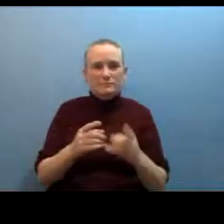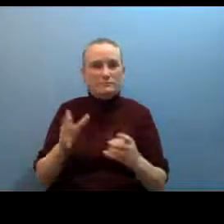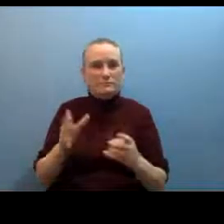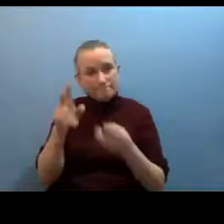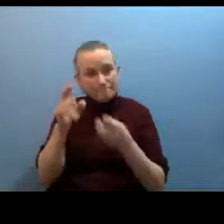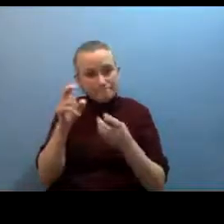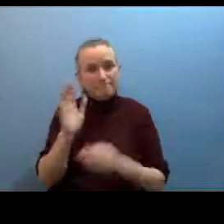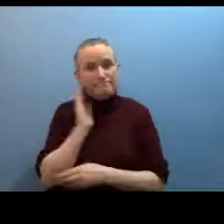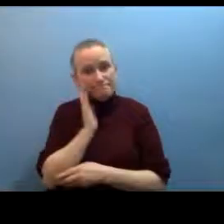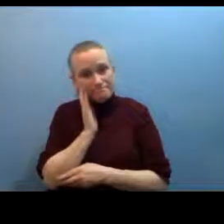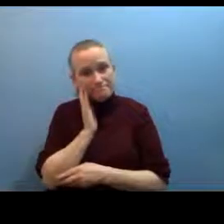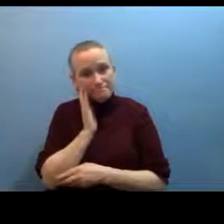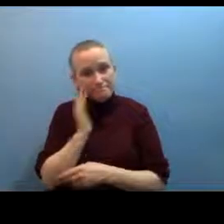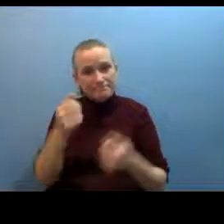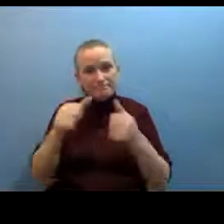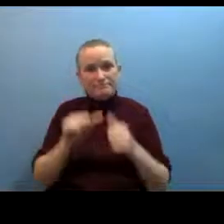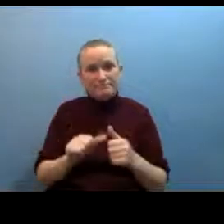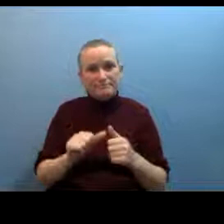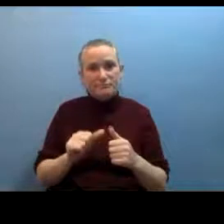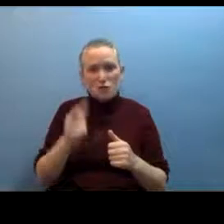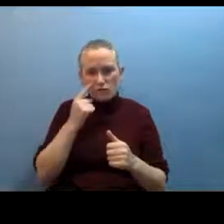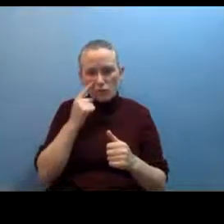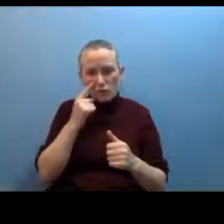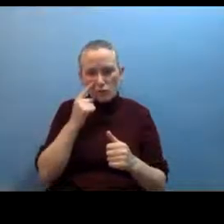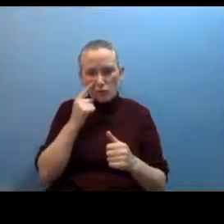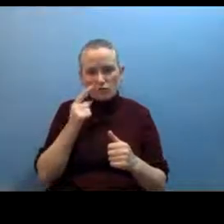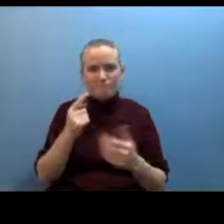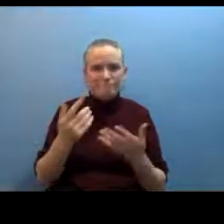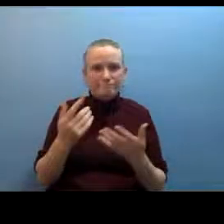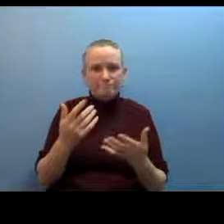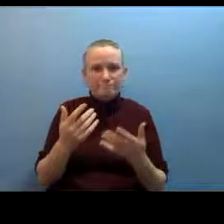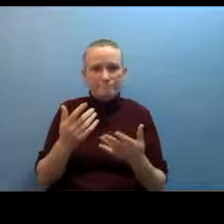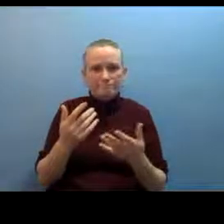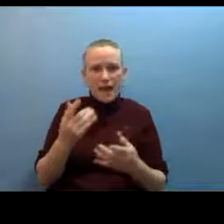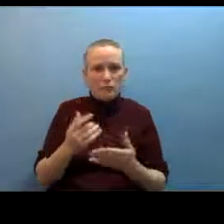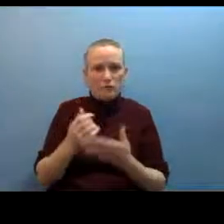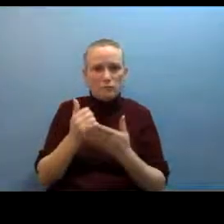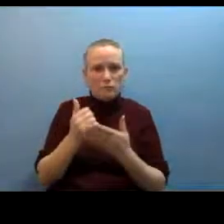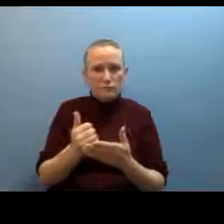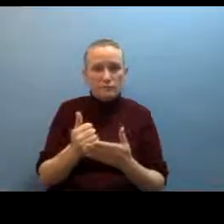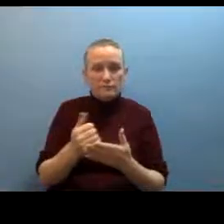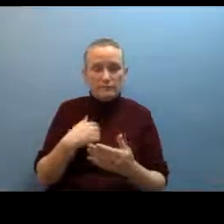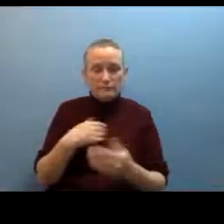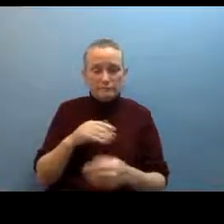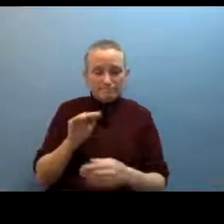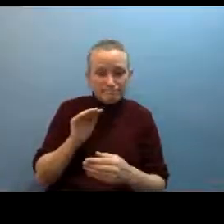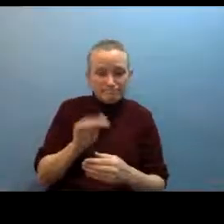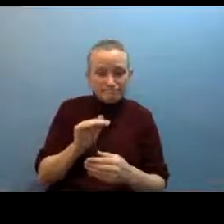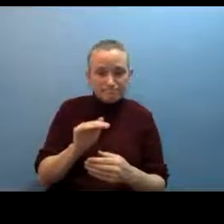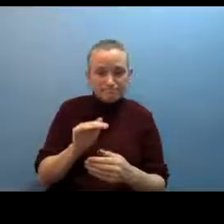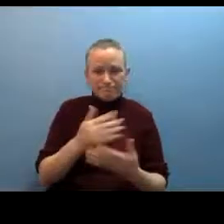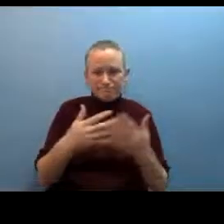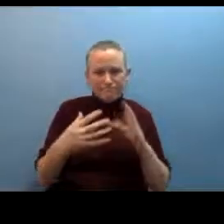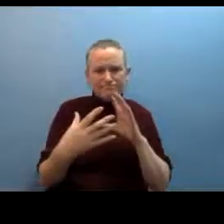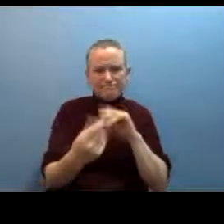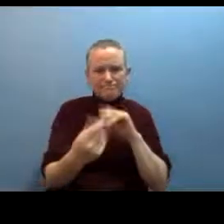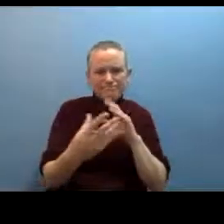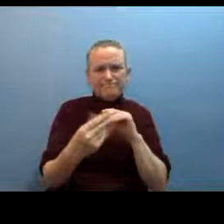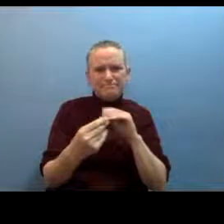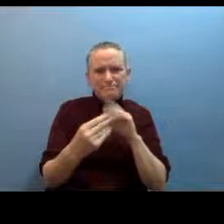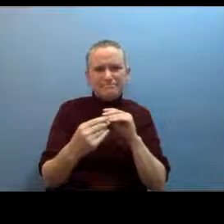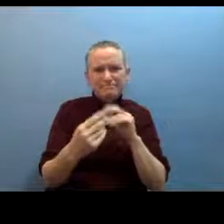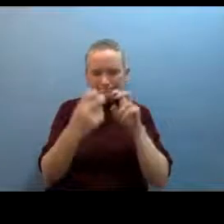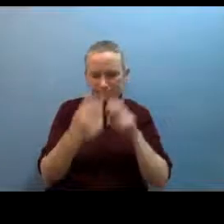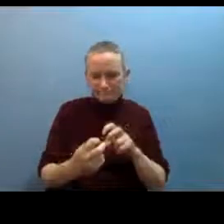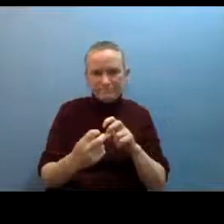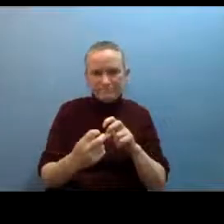windows of opportunity. So if we approach a young person and have big chat and we sit down face to face, that can feel